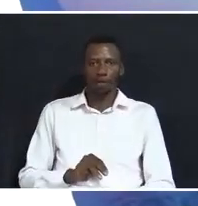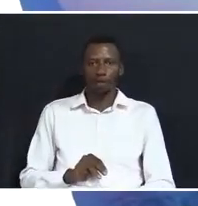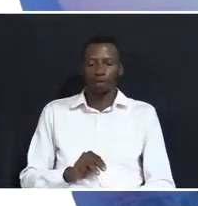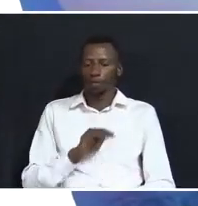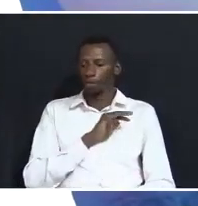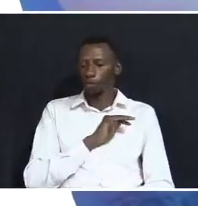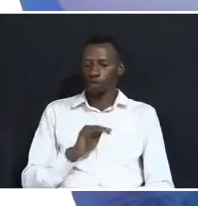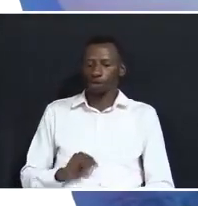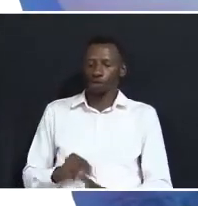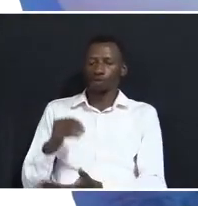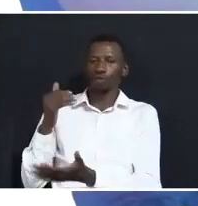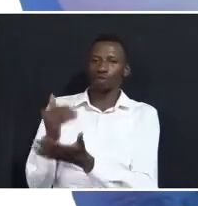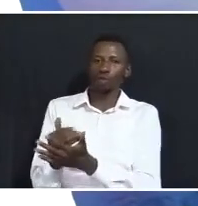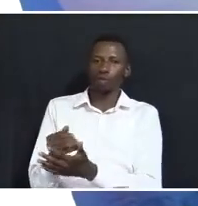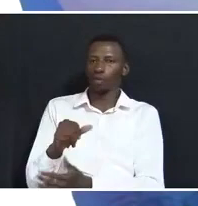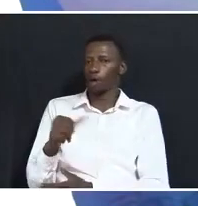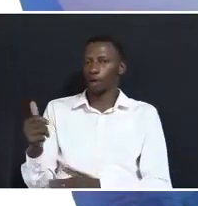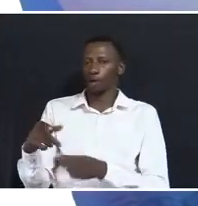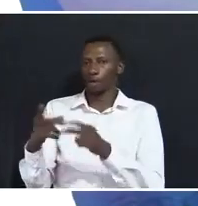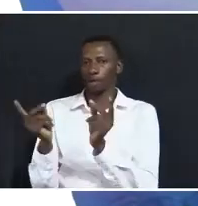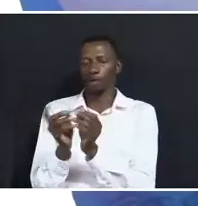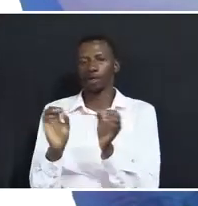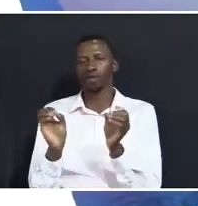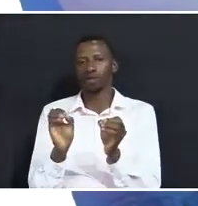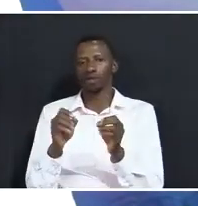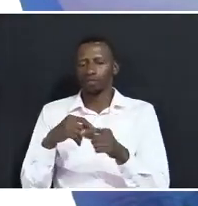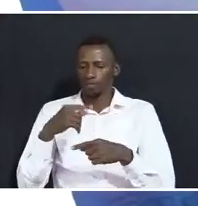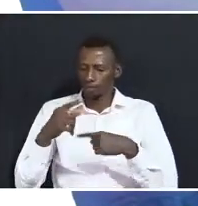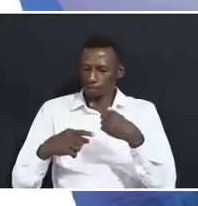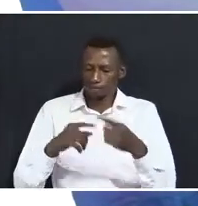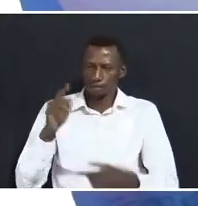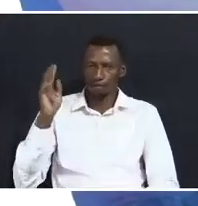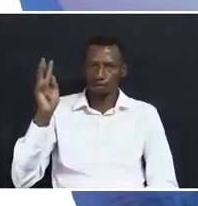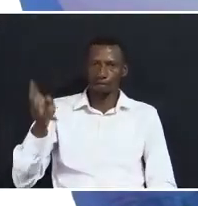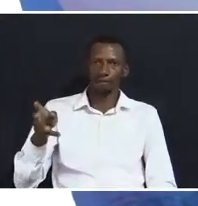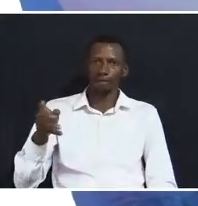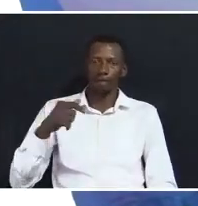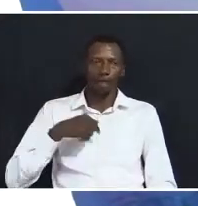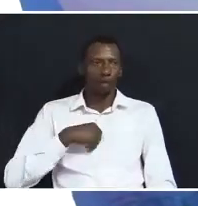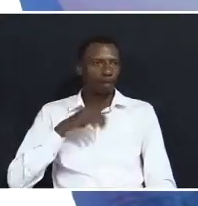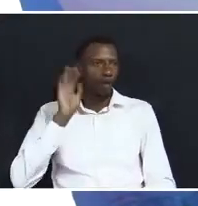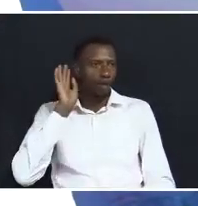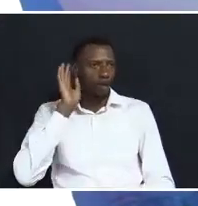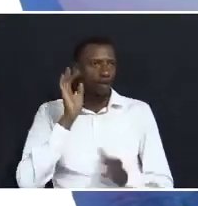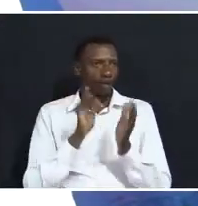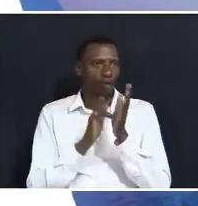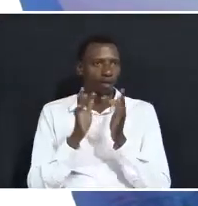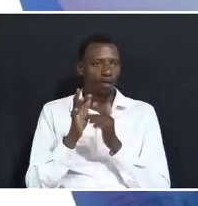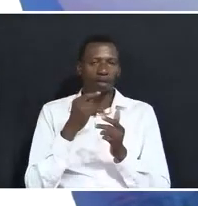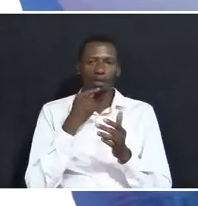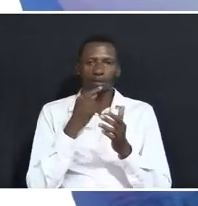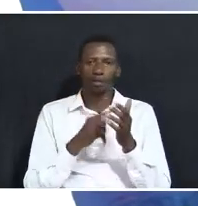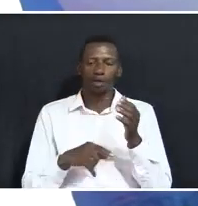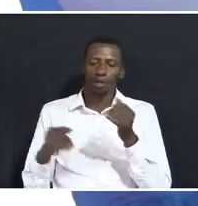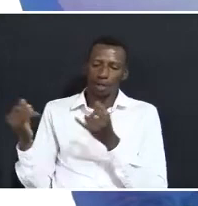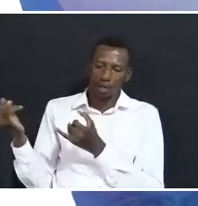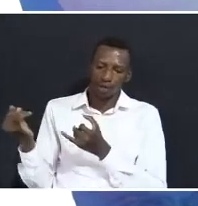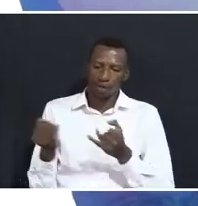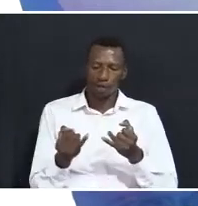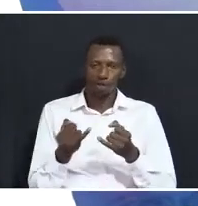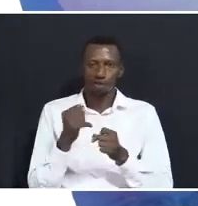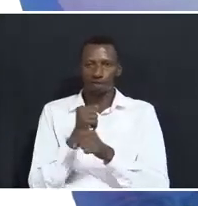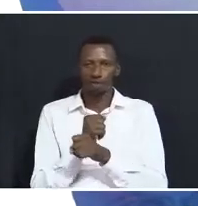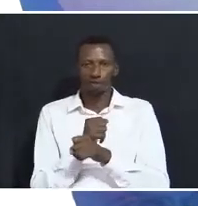what? It will still continue. I hear Jesus saying that invitation to do mission is